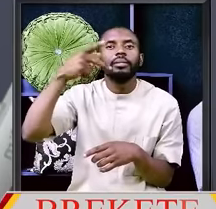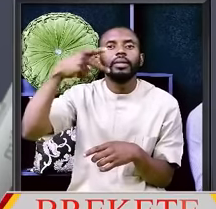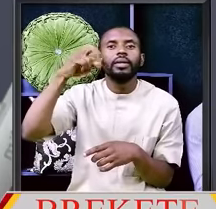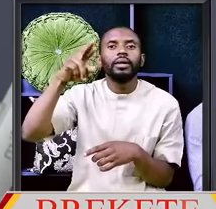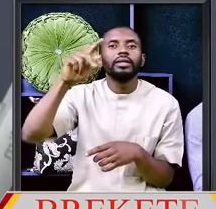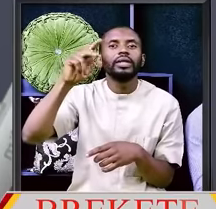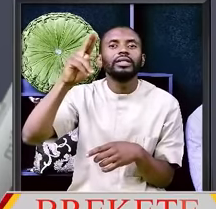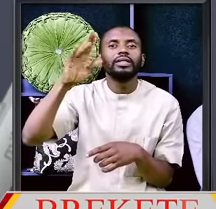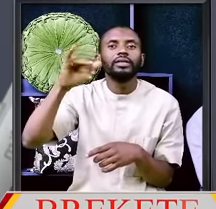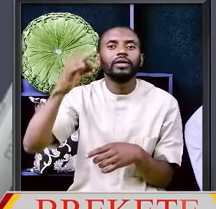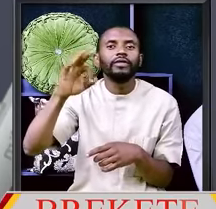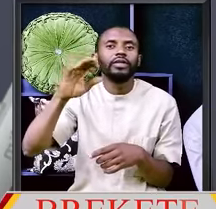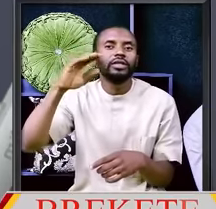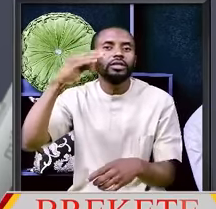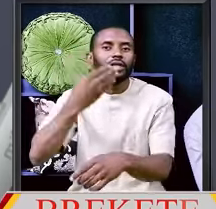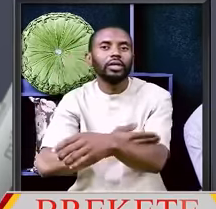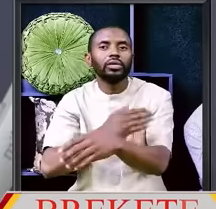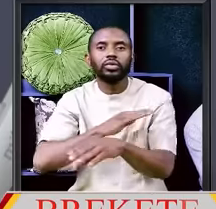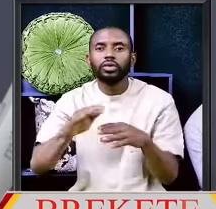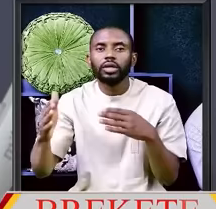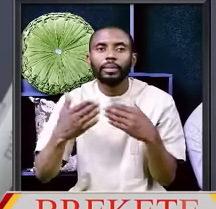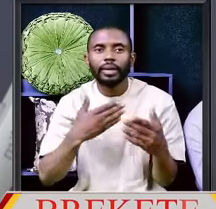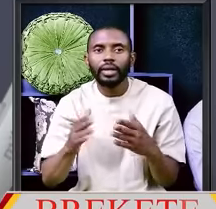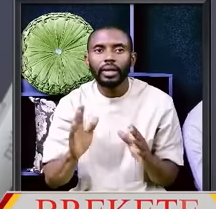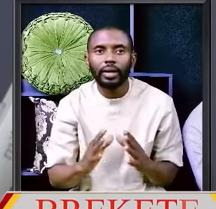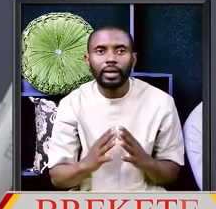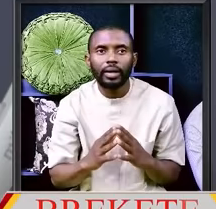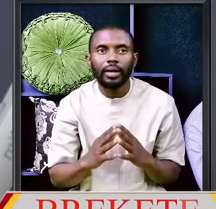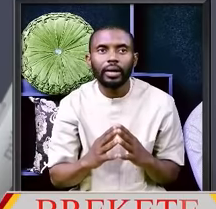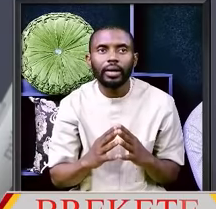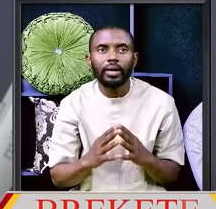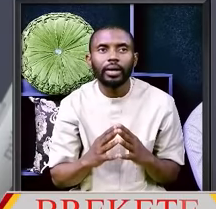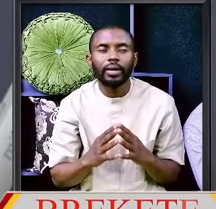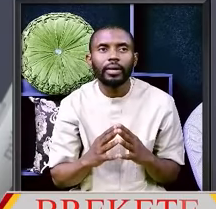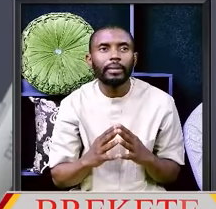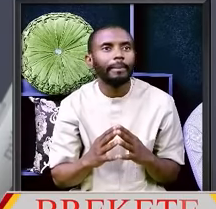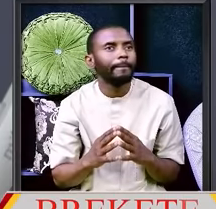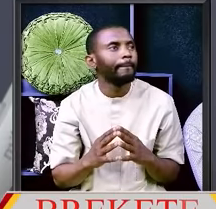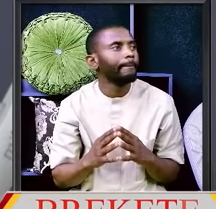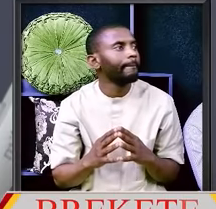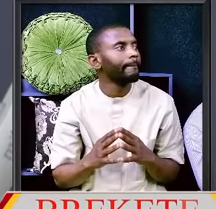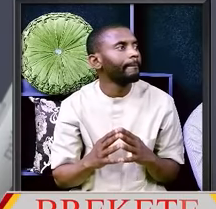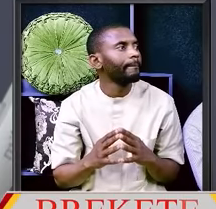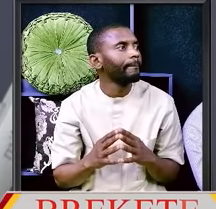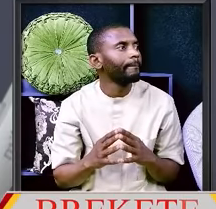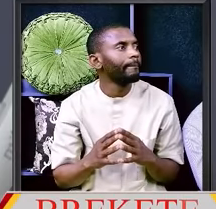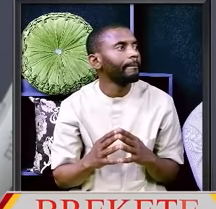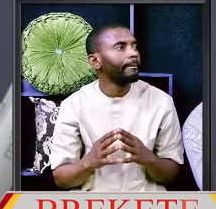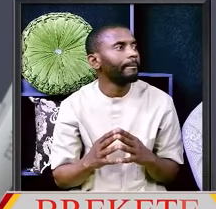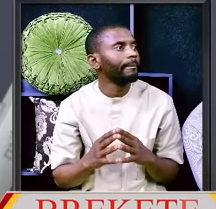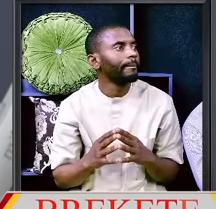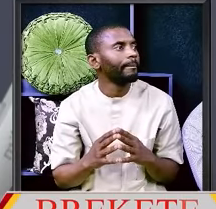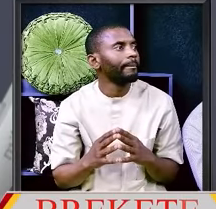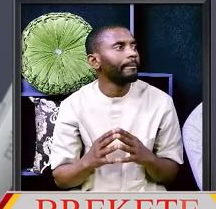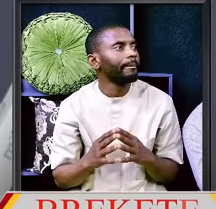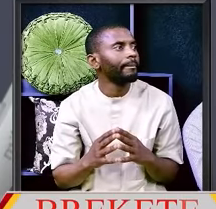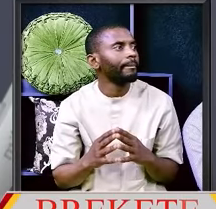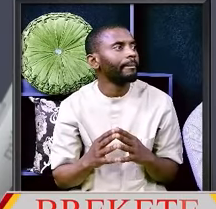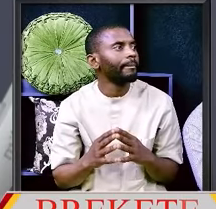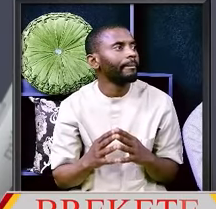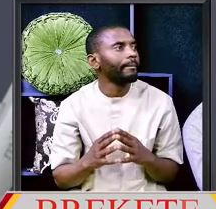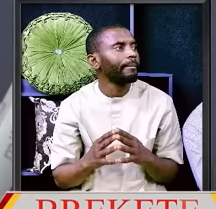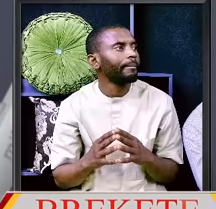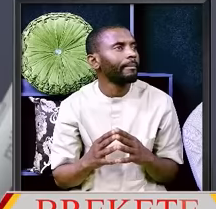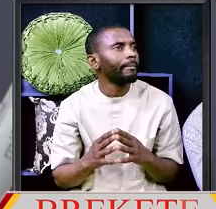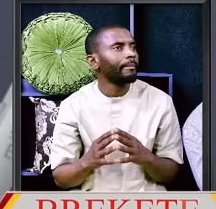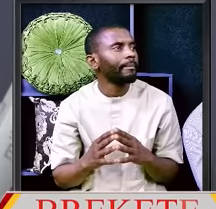hear that rumor, if people even talk outside, if people say to the Peking, son, that alone will make him to say no. I